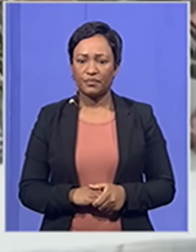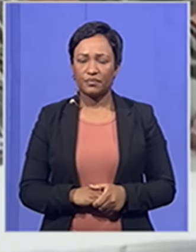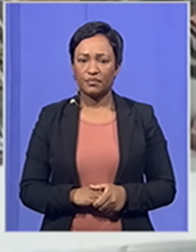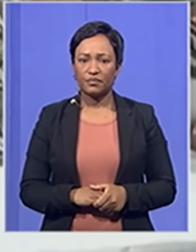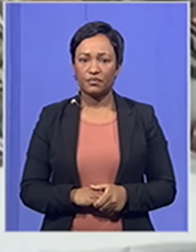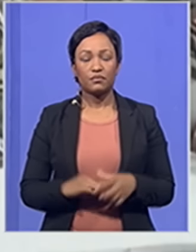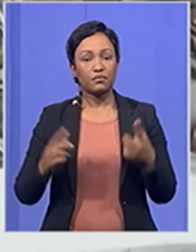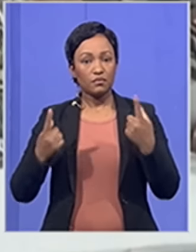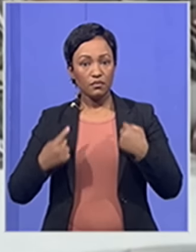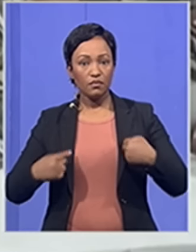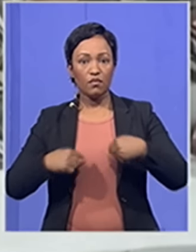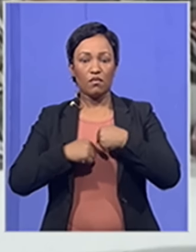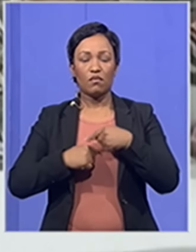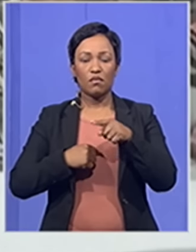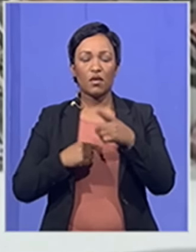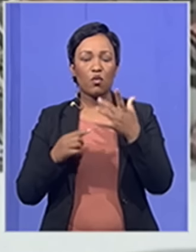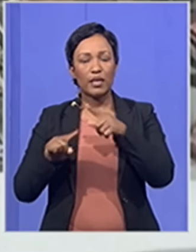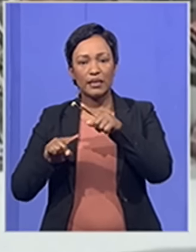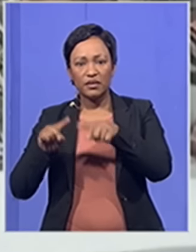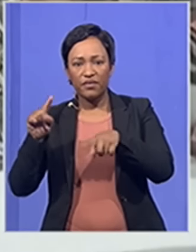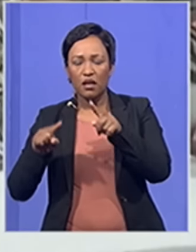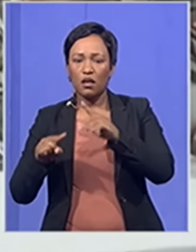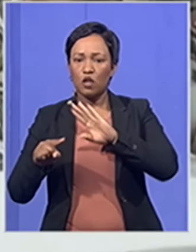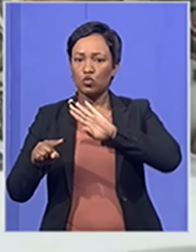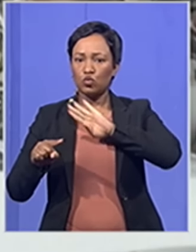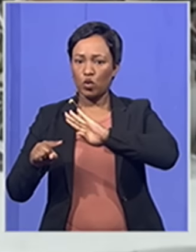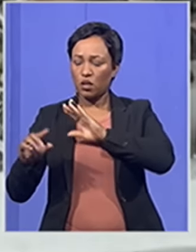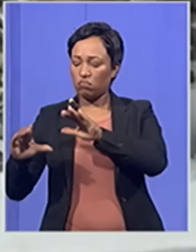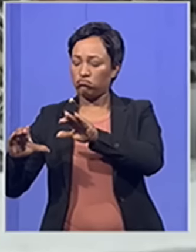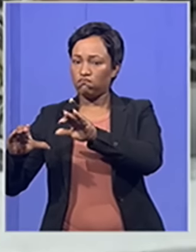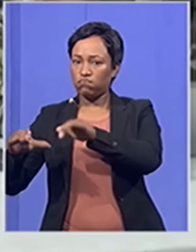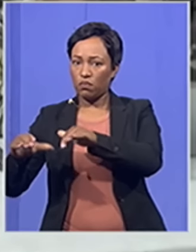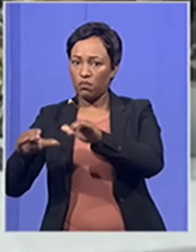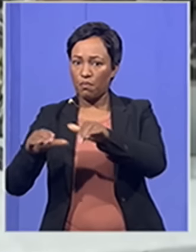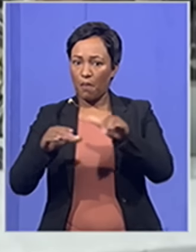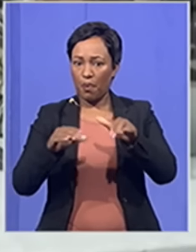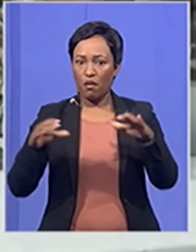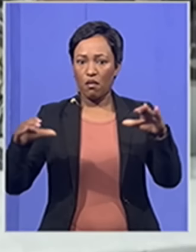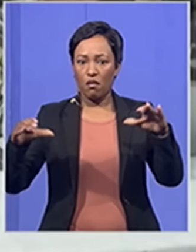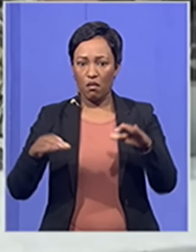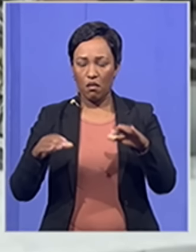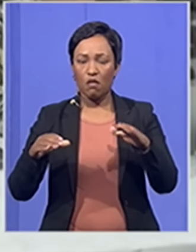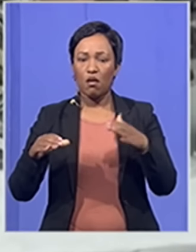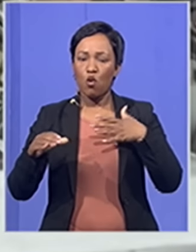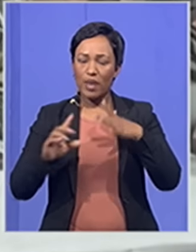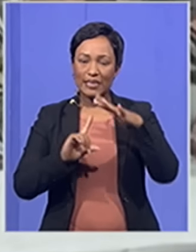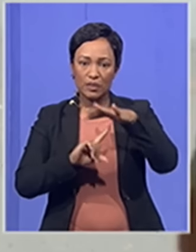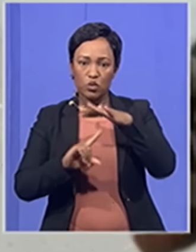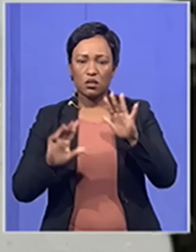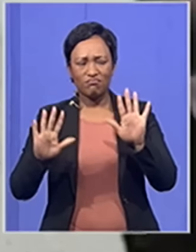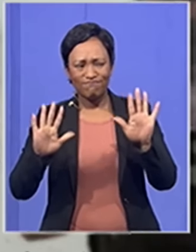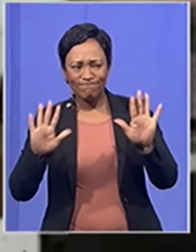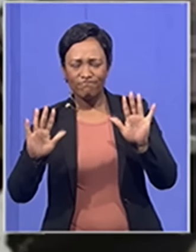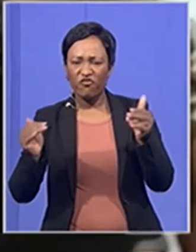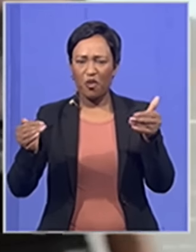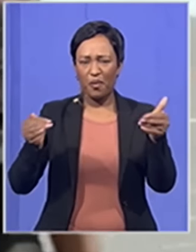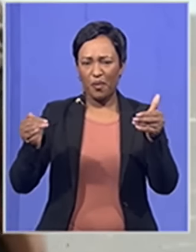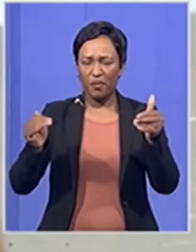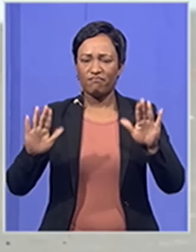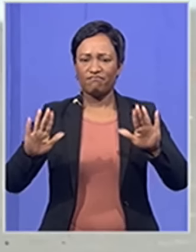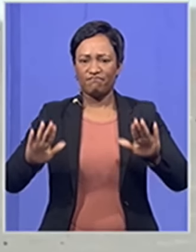Rona jaaka makala a farologaneng a sesole re ikaeletse go baya seemo fa taolong. Maloko